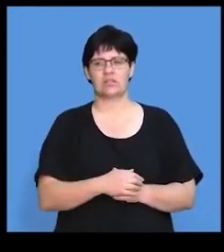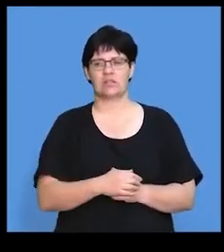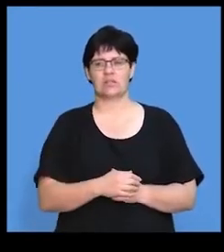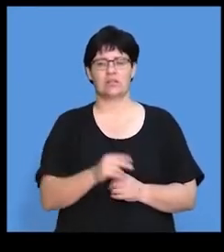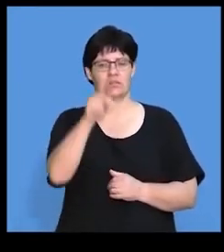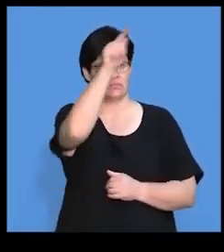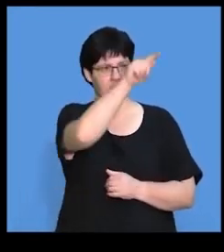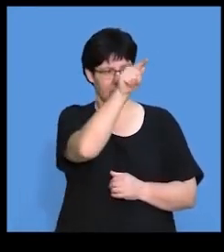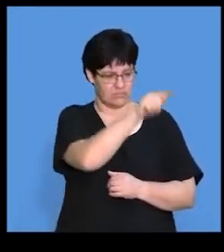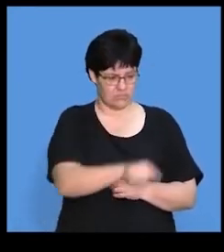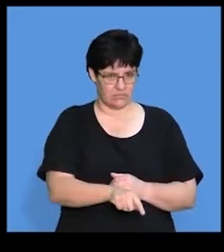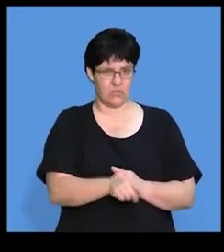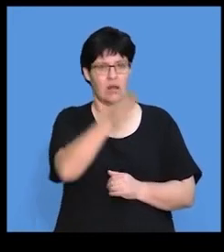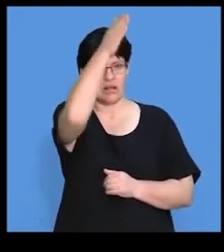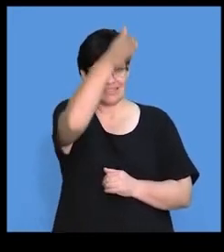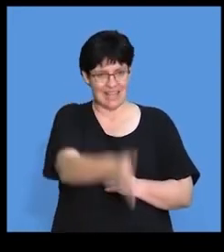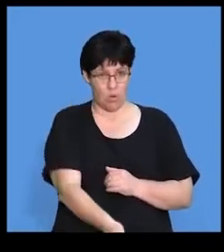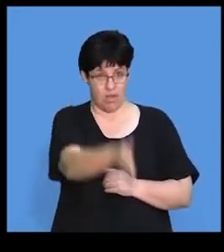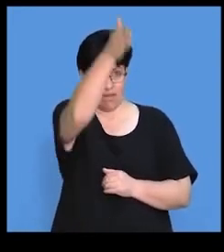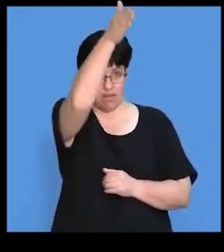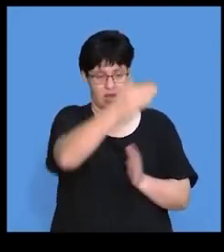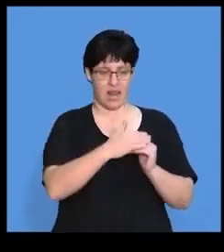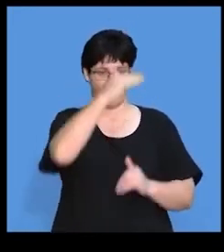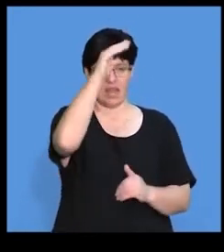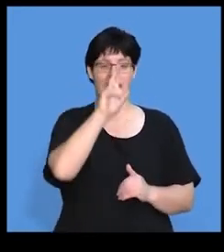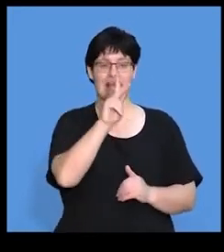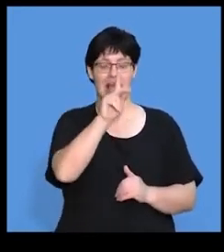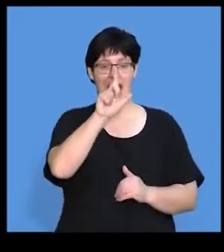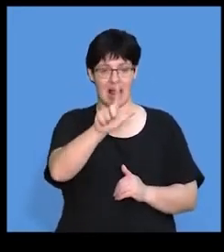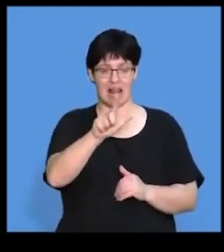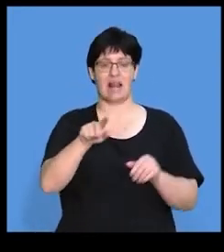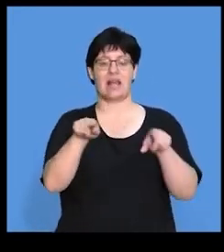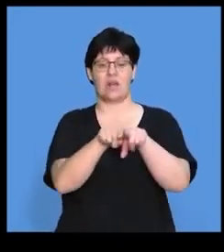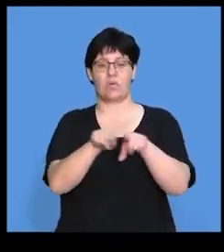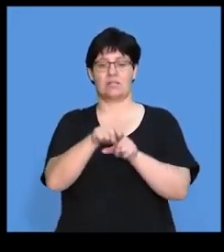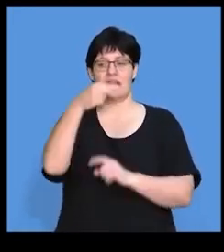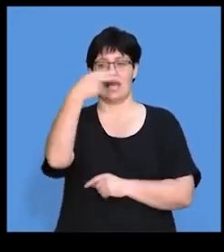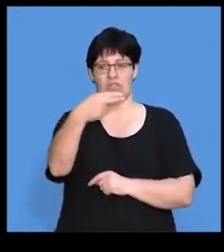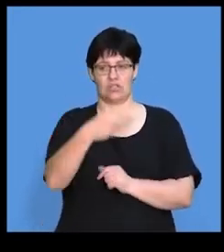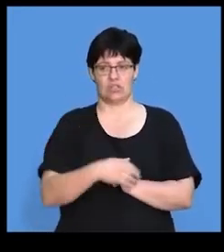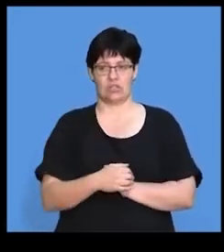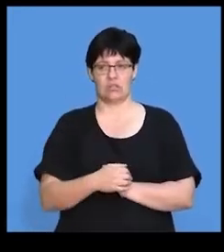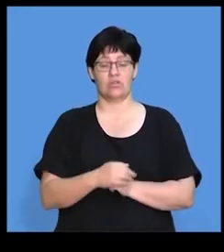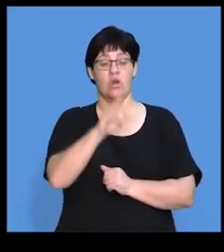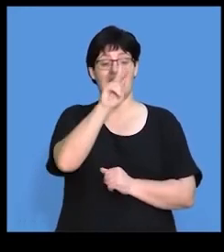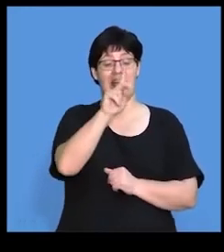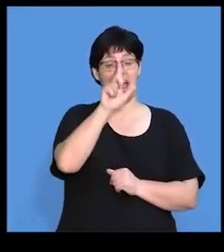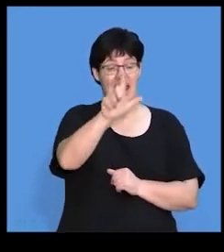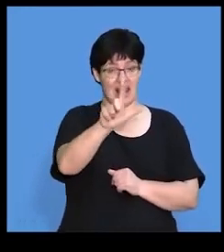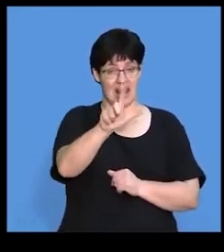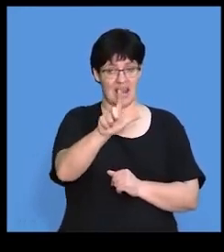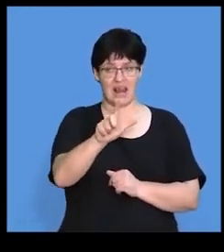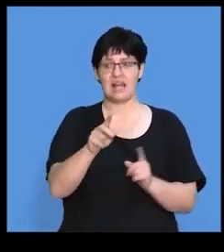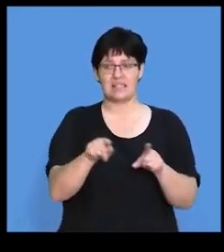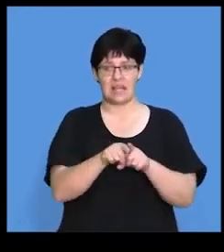is, h was the length of that tower. So KL is equal to h. So KL is